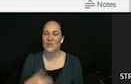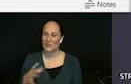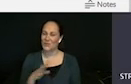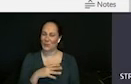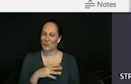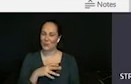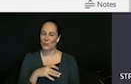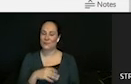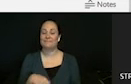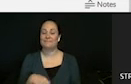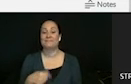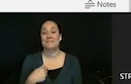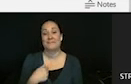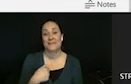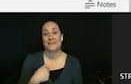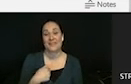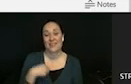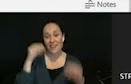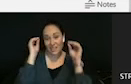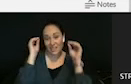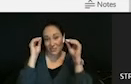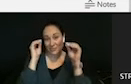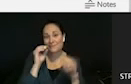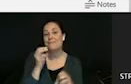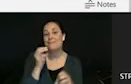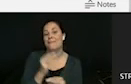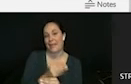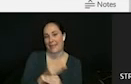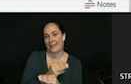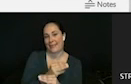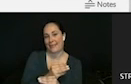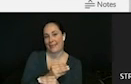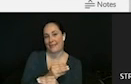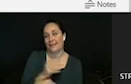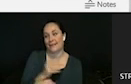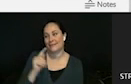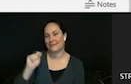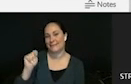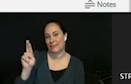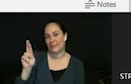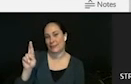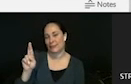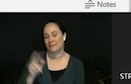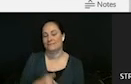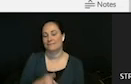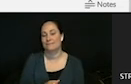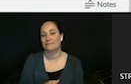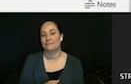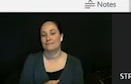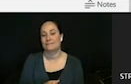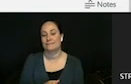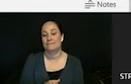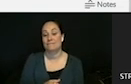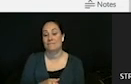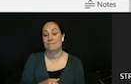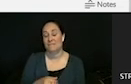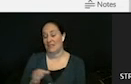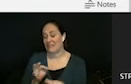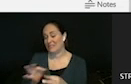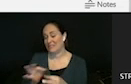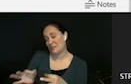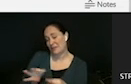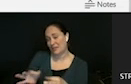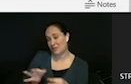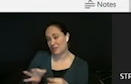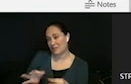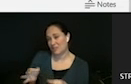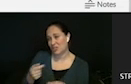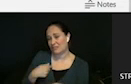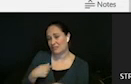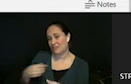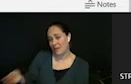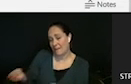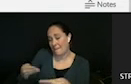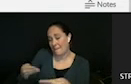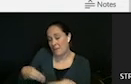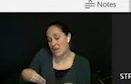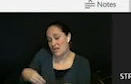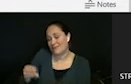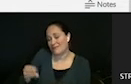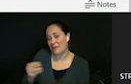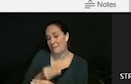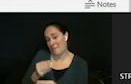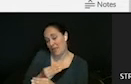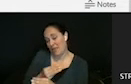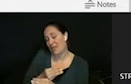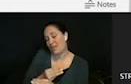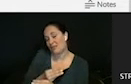I teach math at TR. And some of the explanations I bring, some of the applications I bring from physics into math